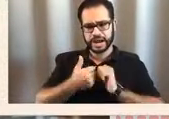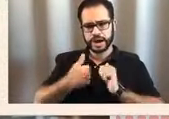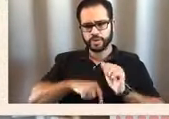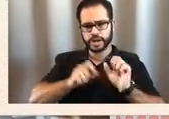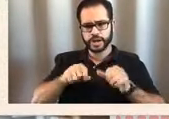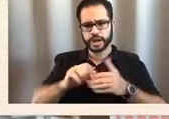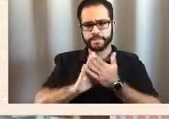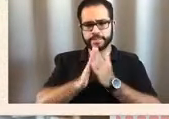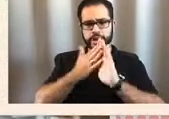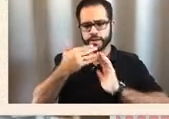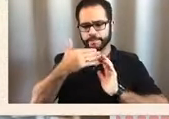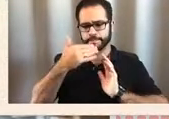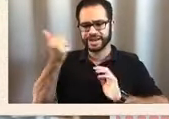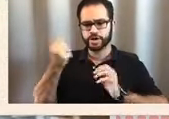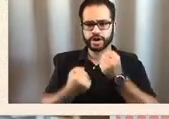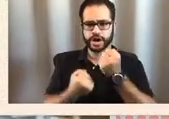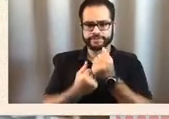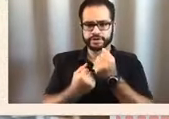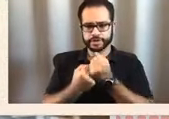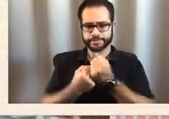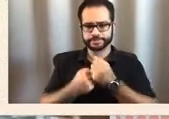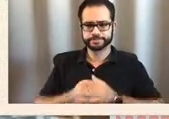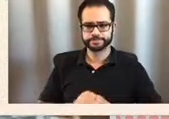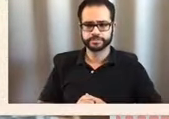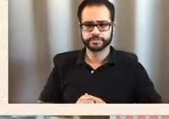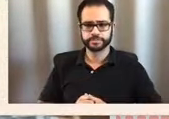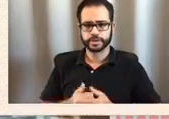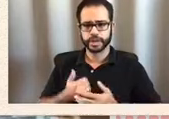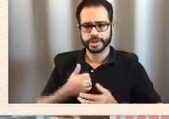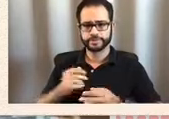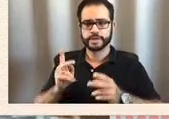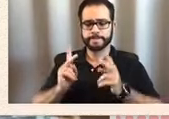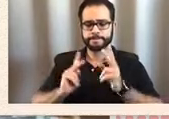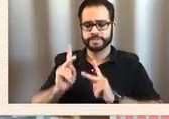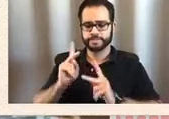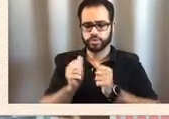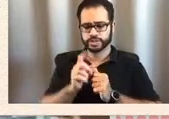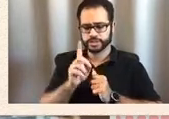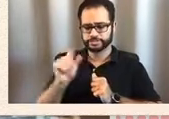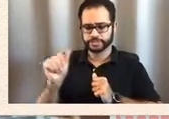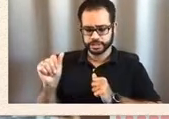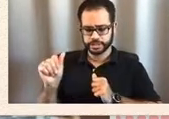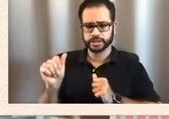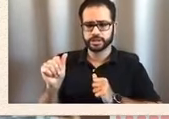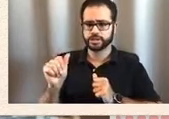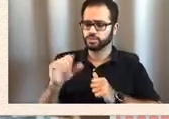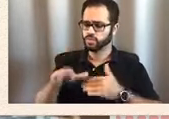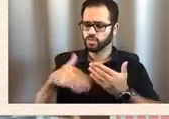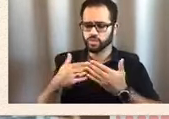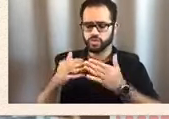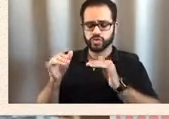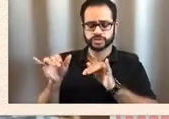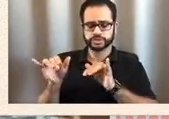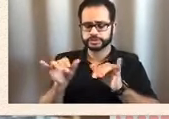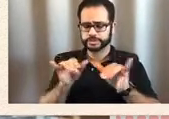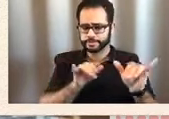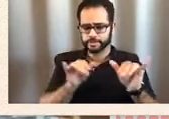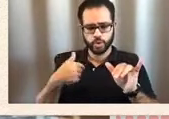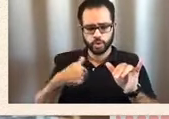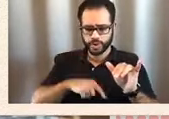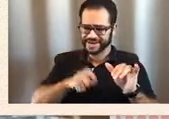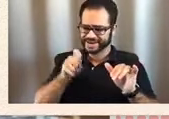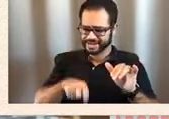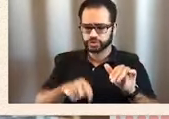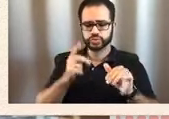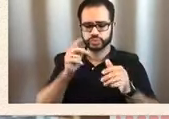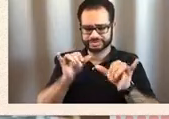will empower with people with disabilities do the same. We need to stay visible so the community